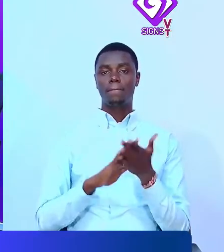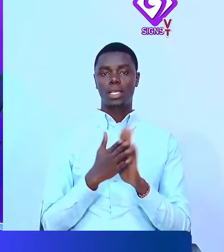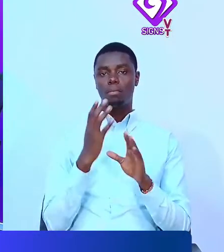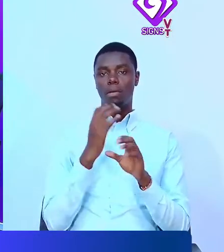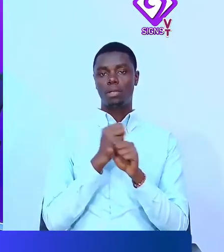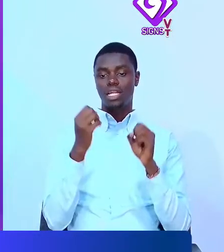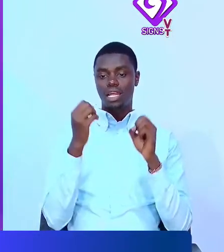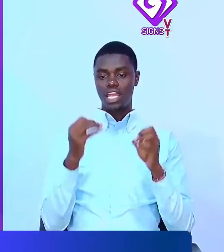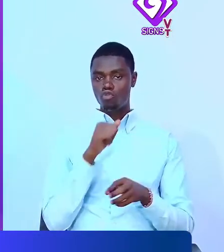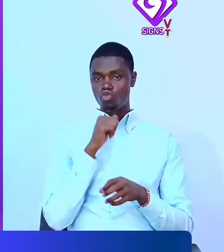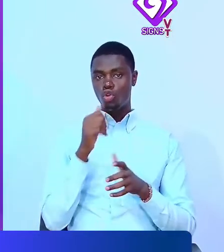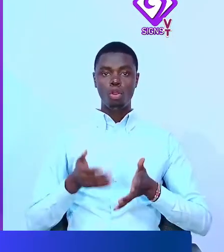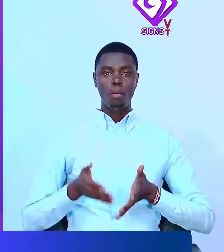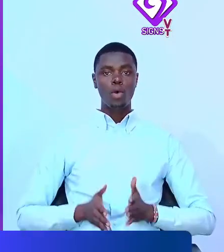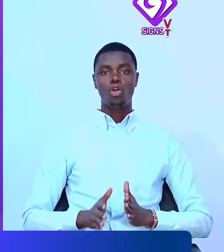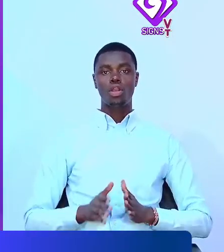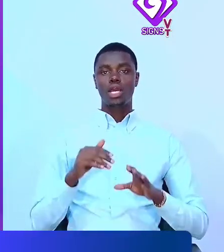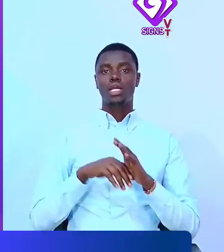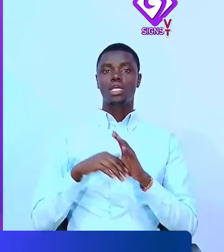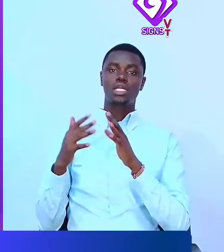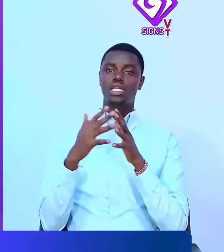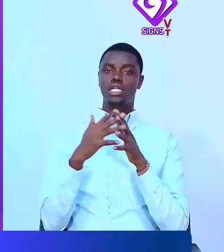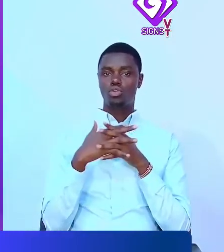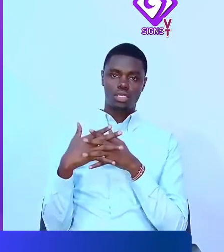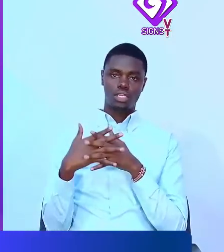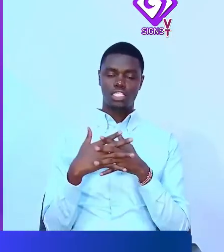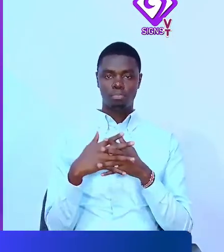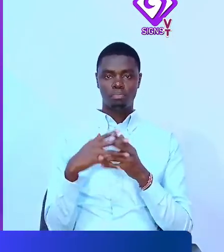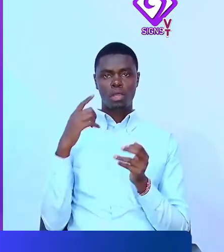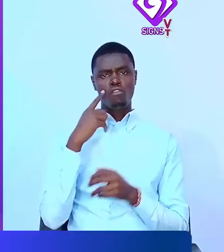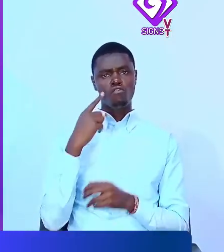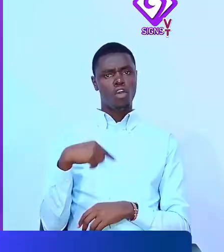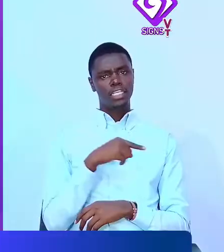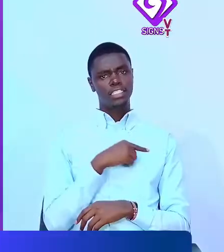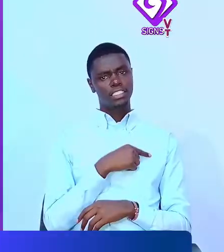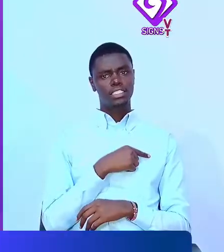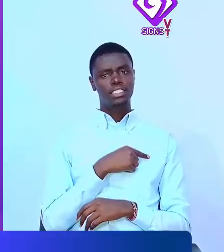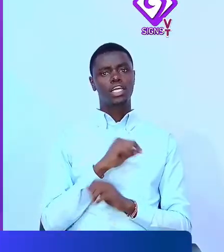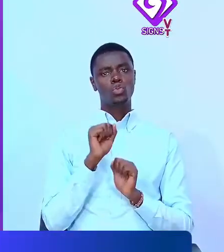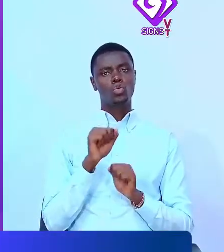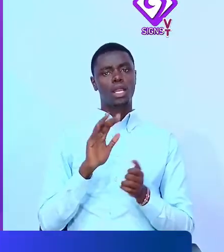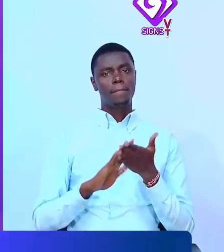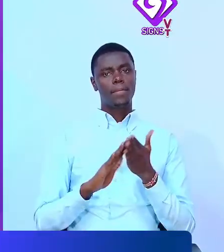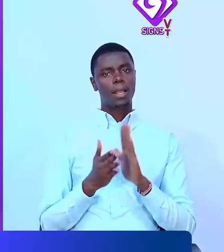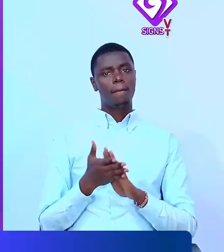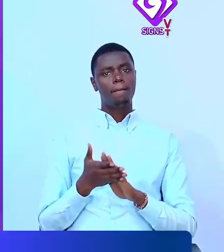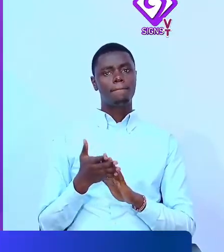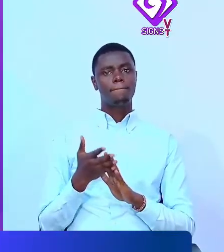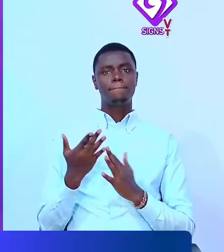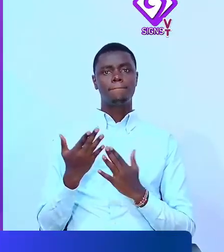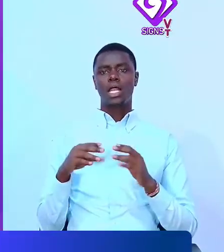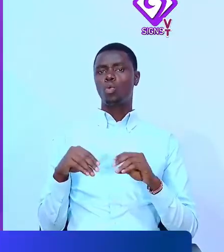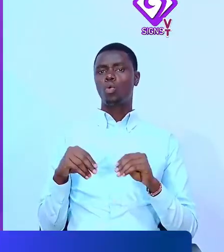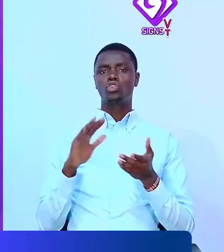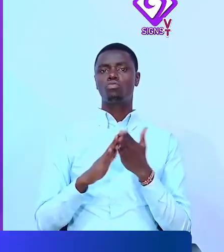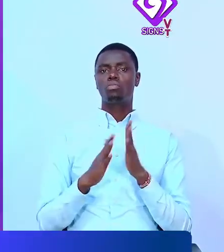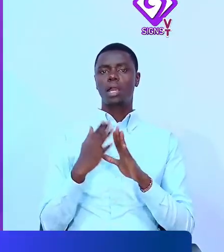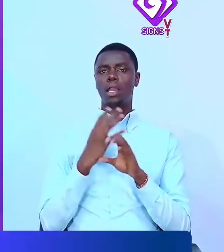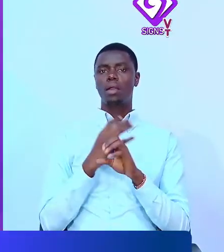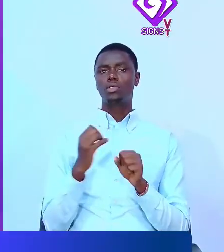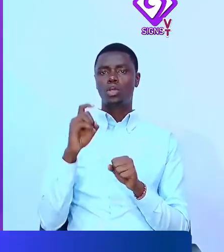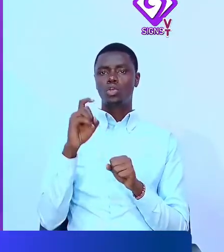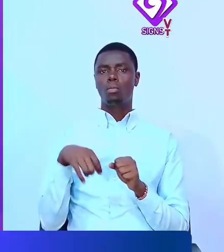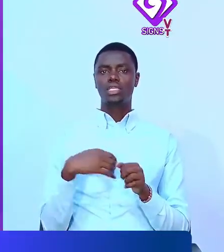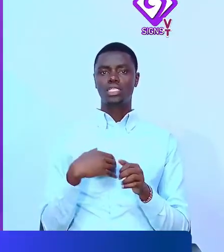not born in the United States. Now, for us here, you can become, the qualification of being president, you must hold